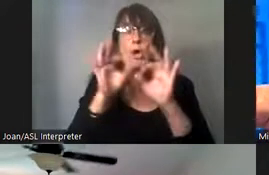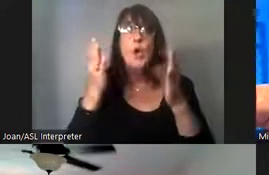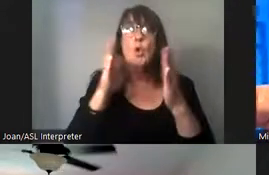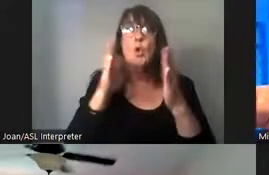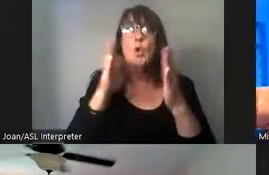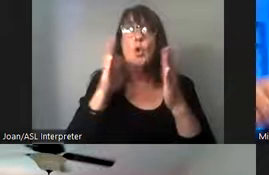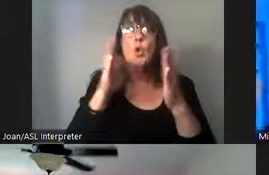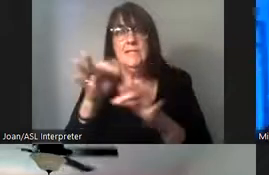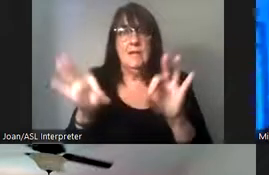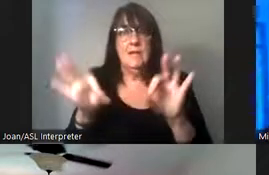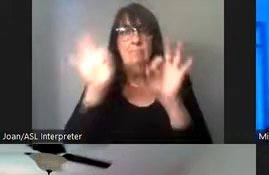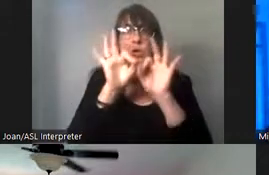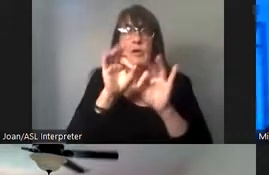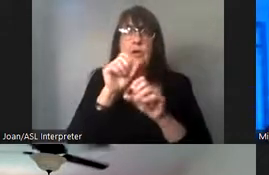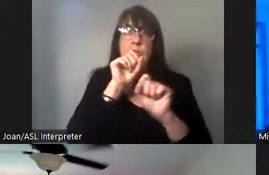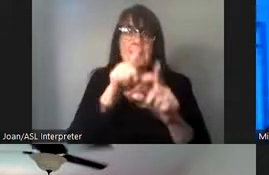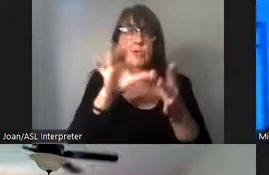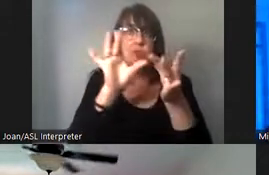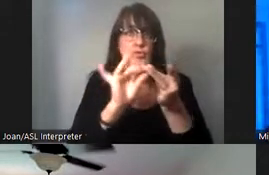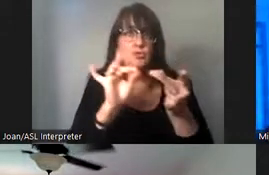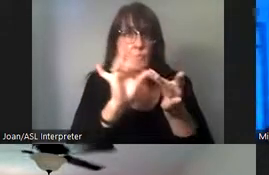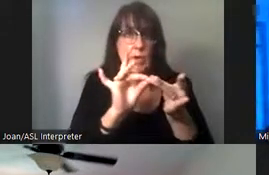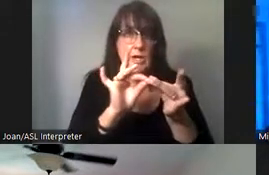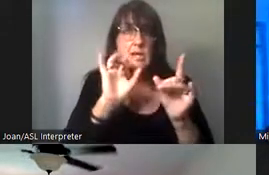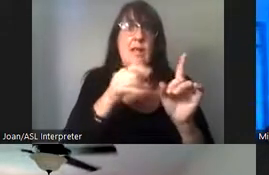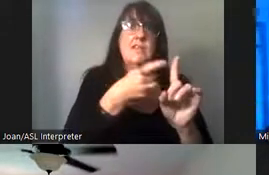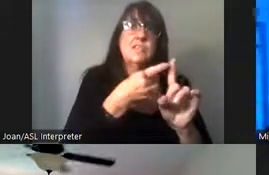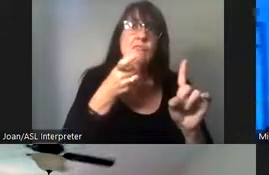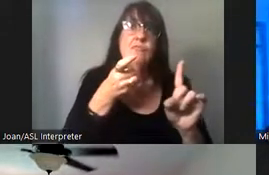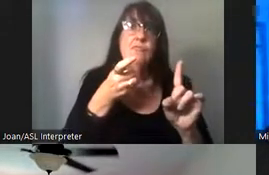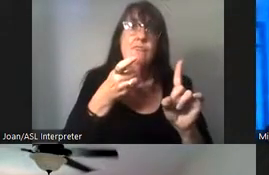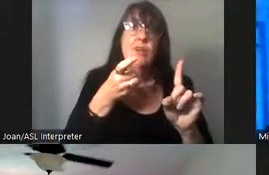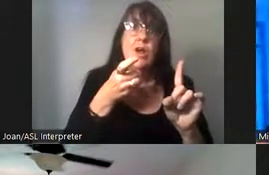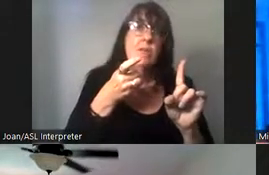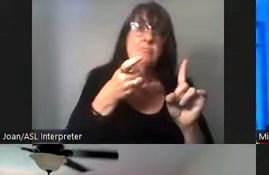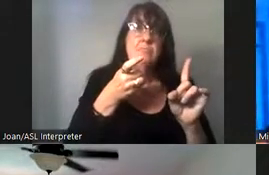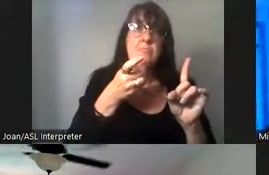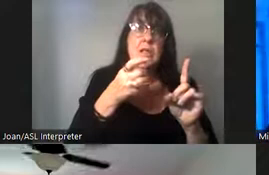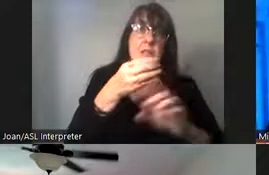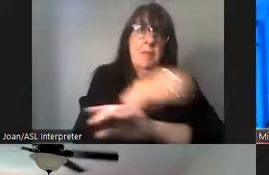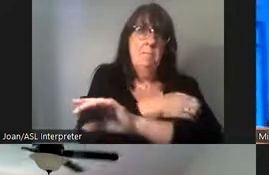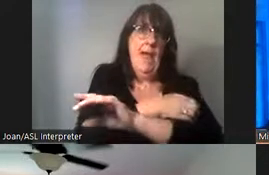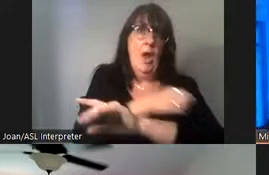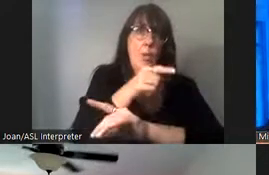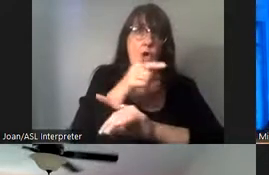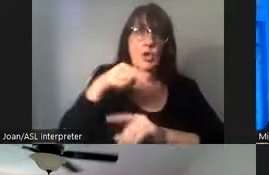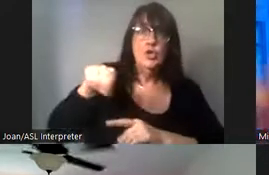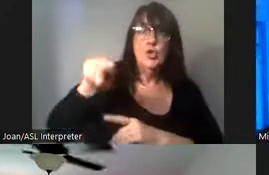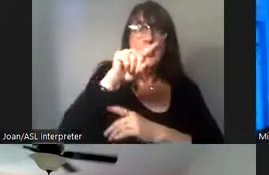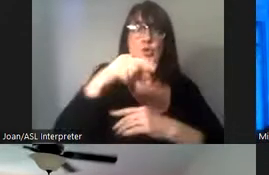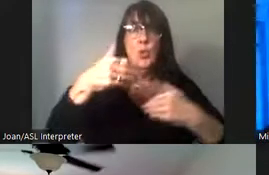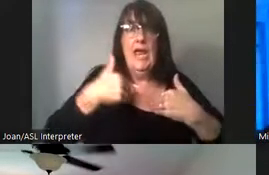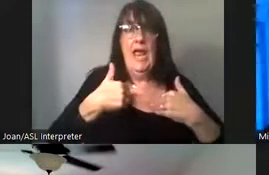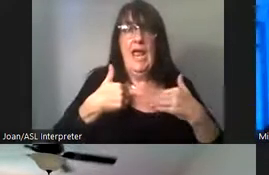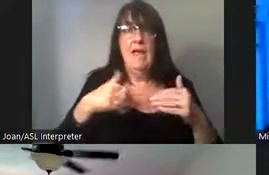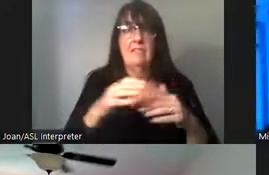important? Let me tell you a story, and it comes from, it's kind of going to illustrate the power that you all have as the